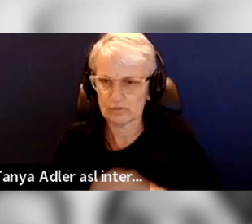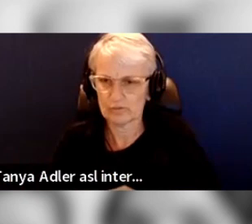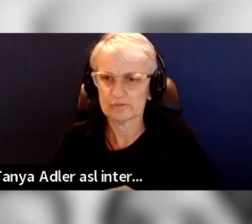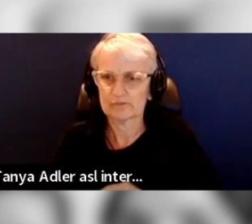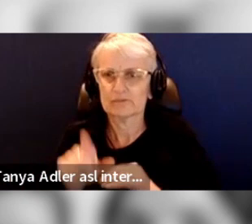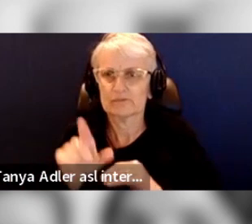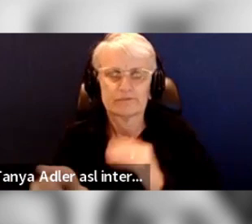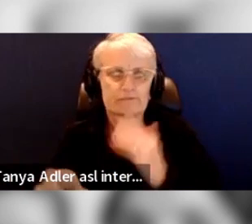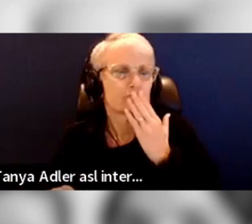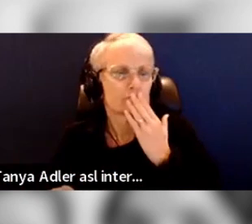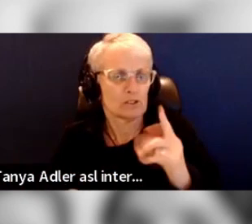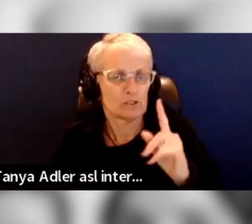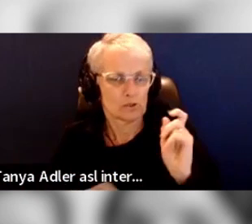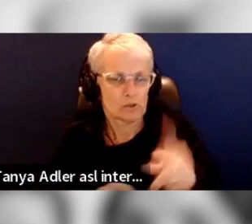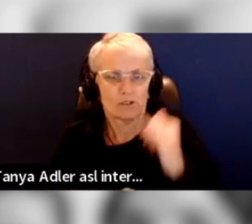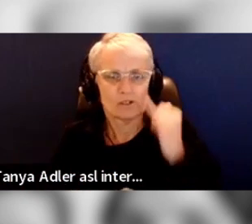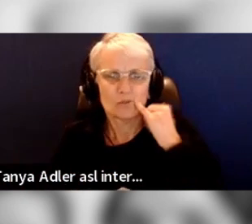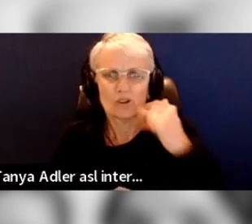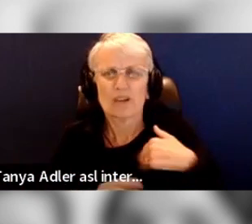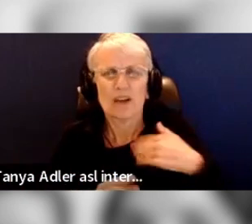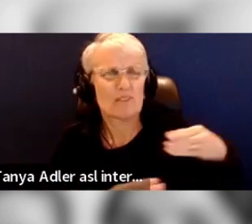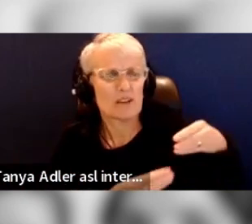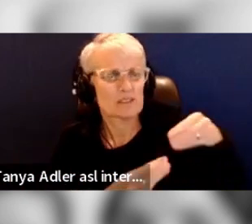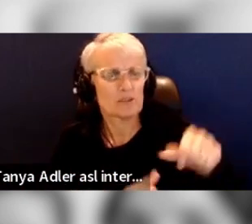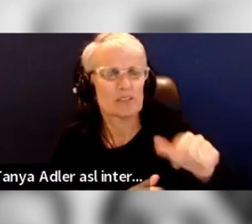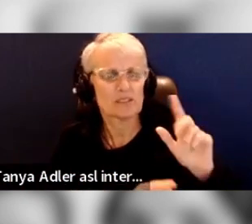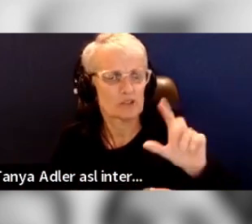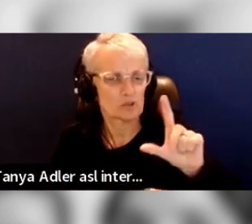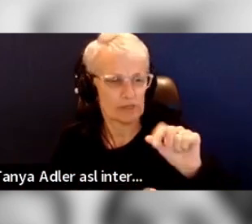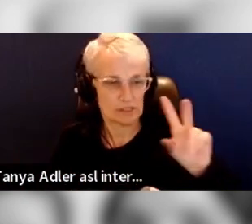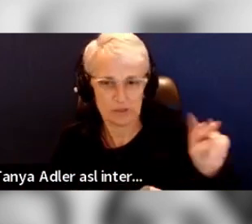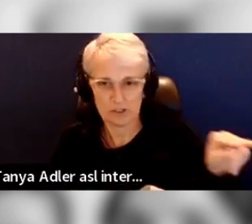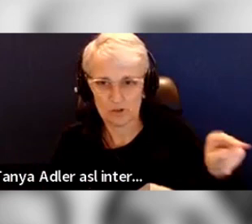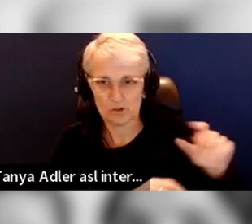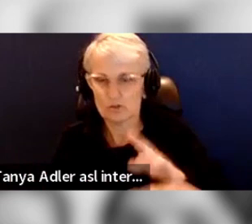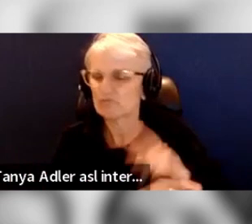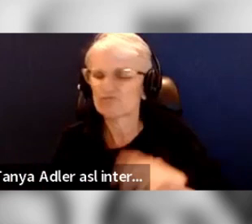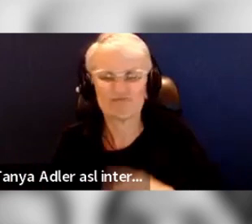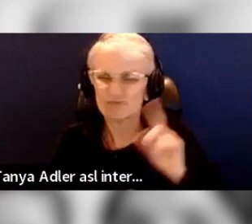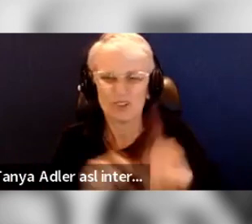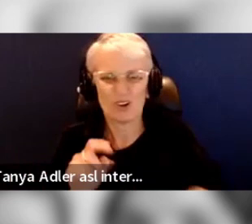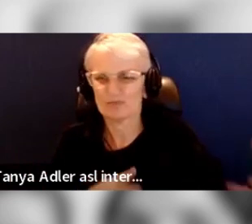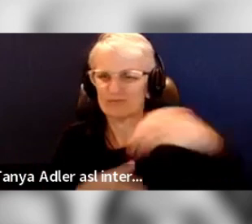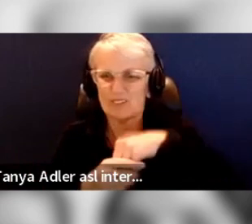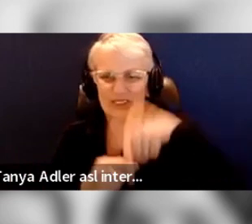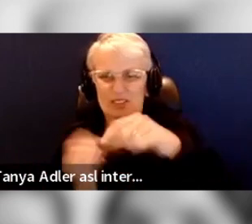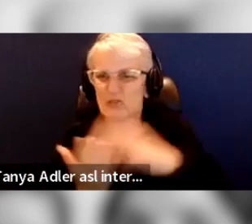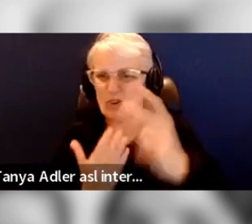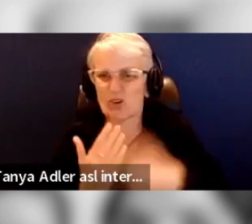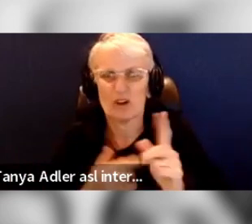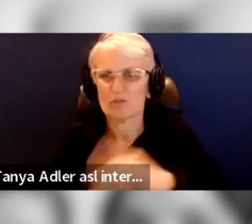Great question. So if you have expenses that you've incurred in 2022, they are not eligible for this program. You cannot